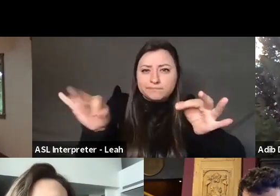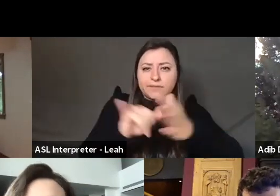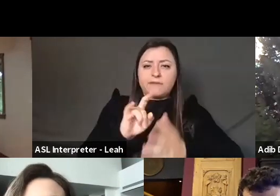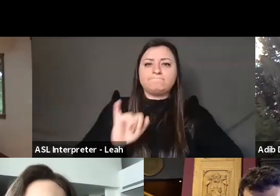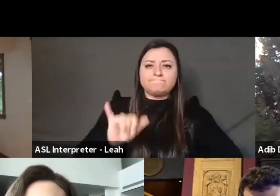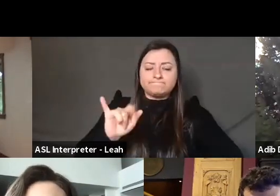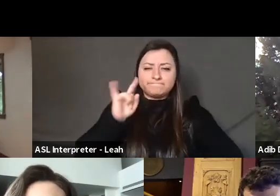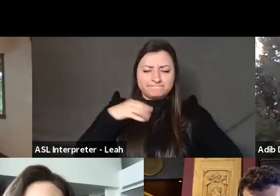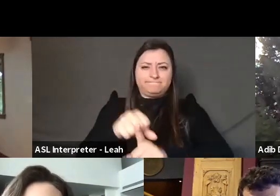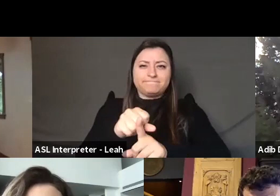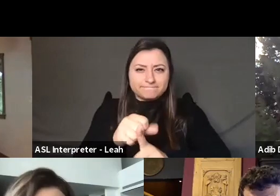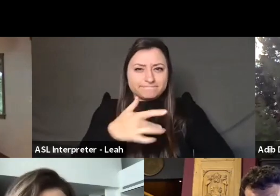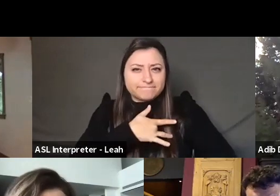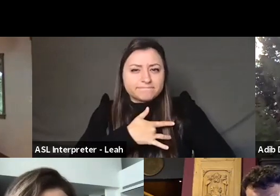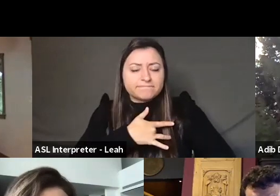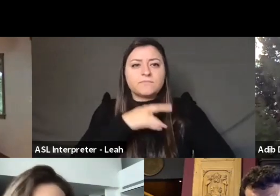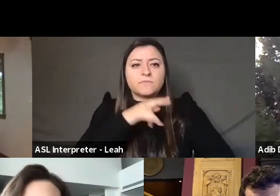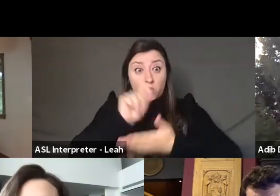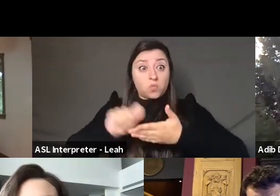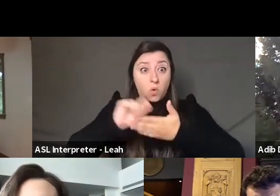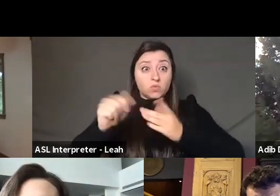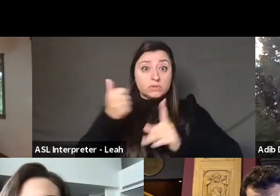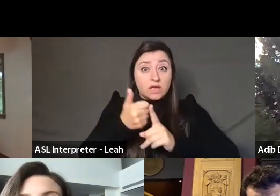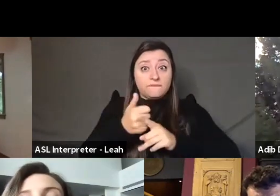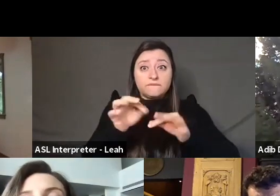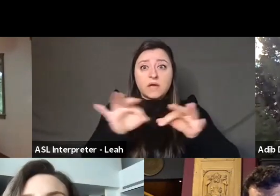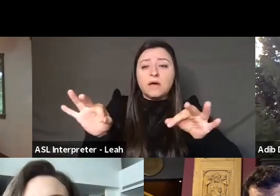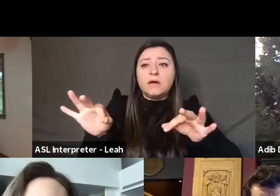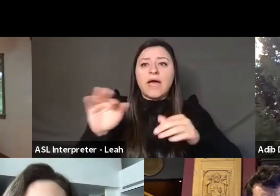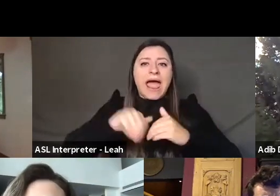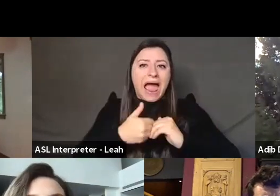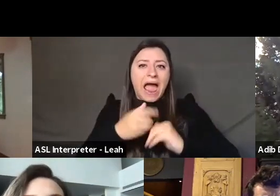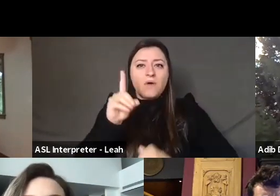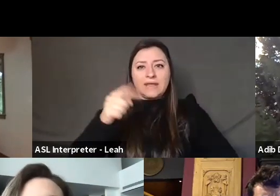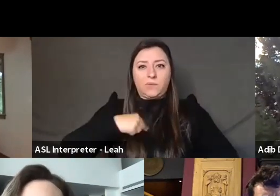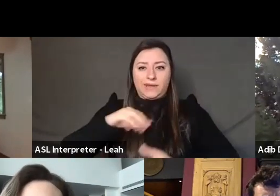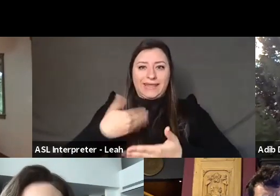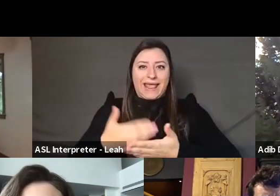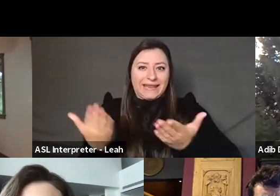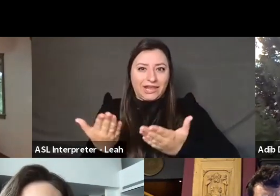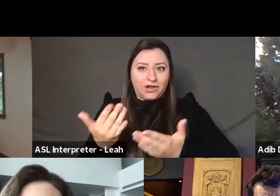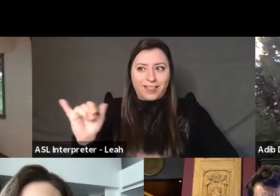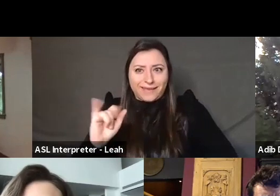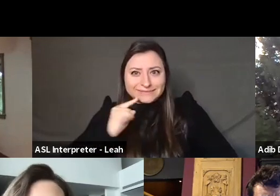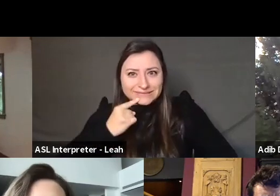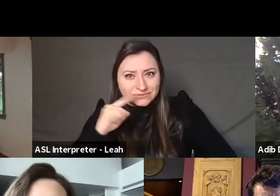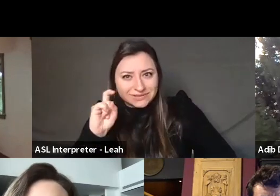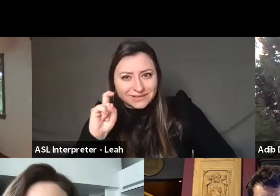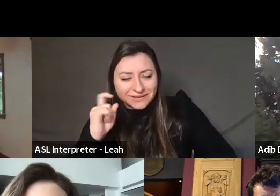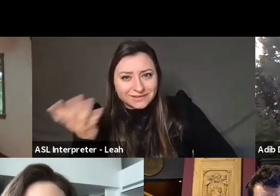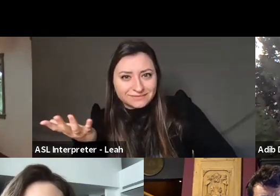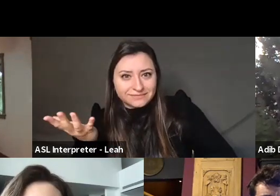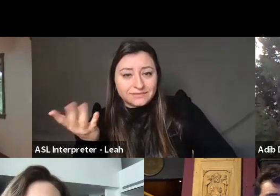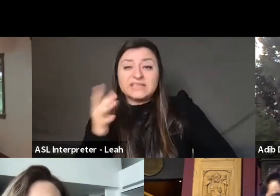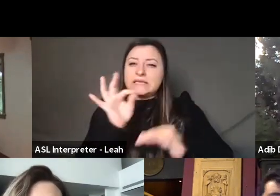particularly caught my attention, which you wrote, how did we get here, like seriously? Which is